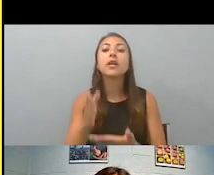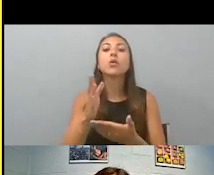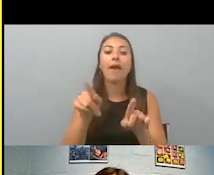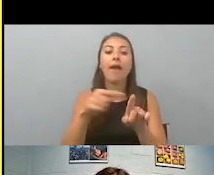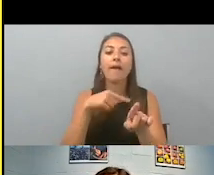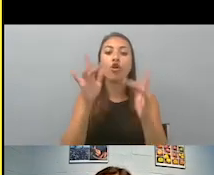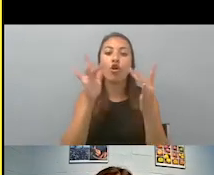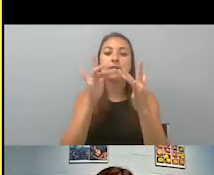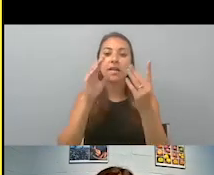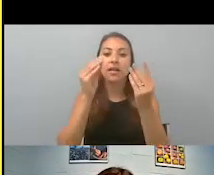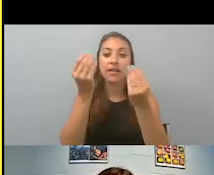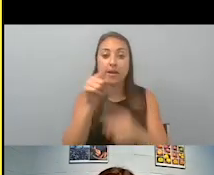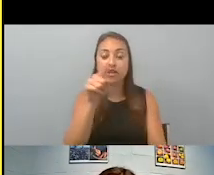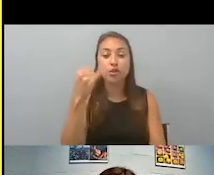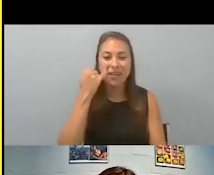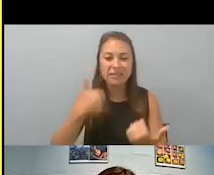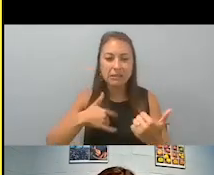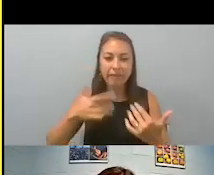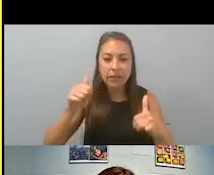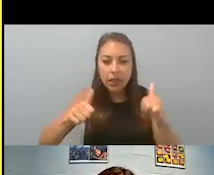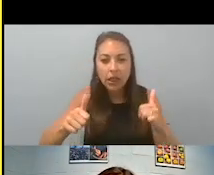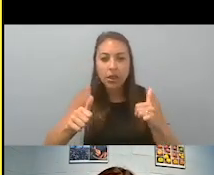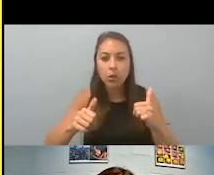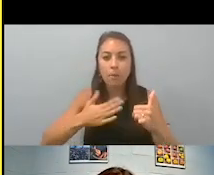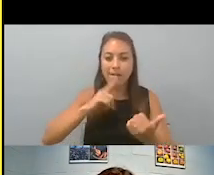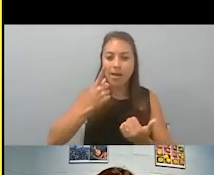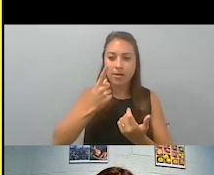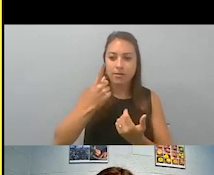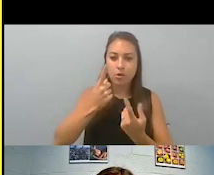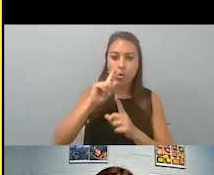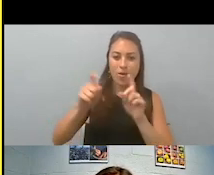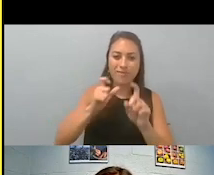there. So if your question doesn't get answered, please feel free to just be in touch in other ways.